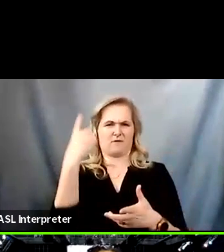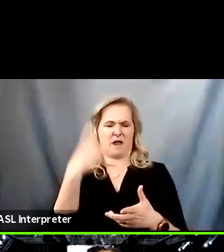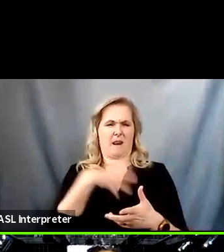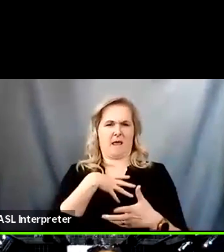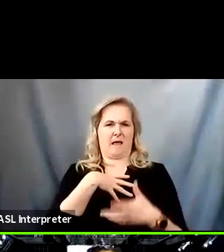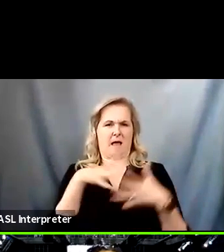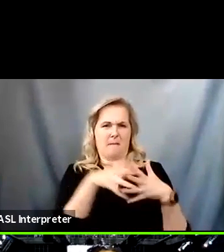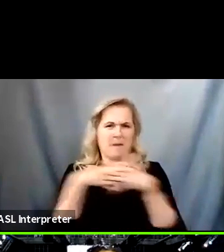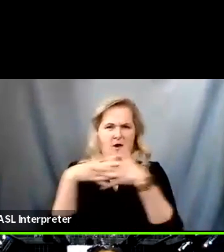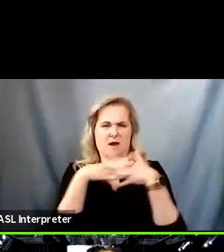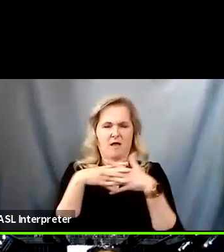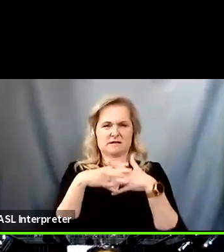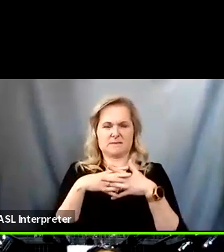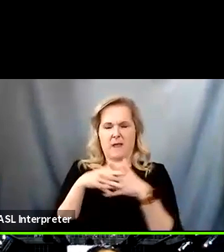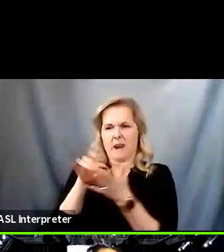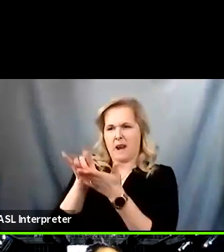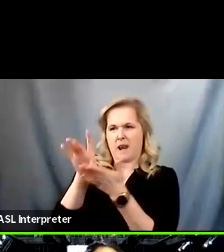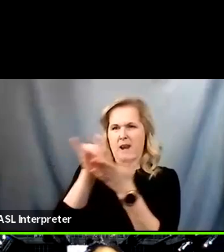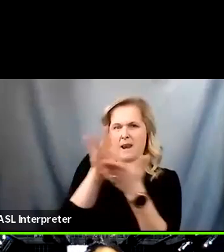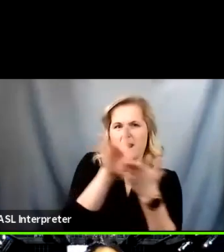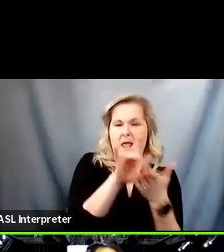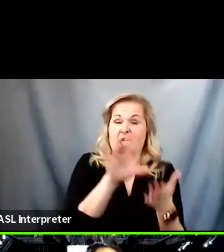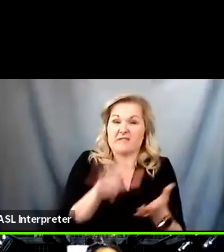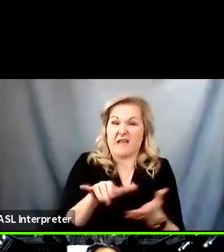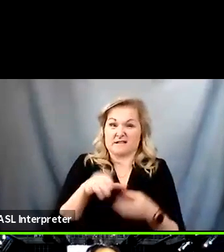this is the land on which I stand.